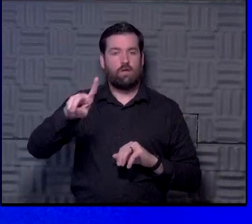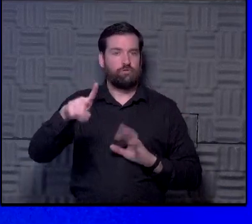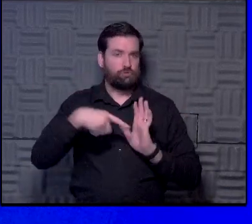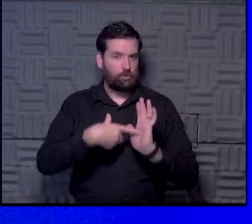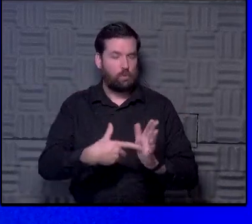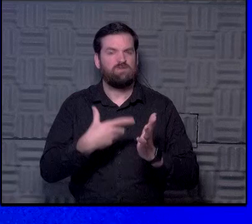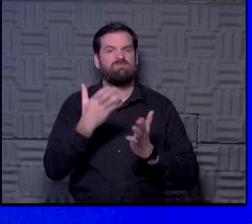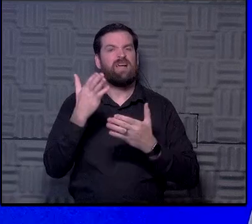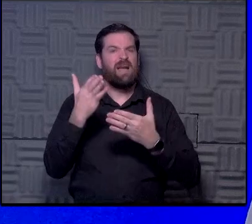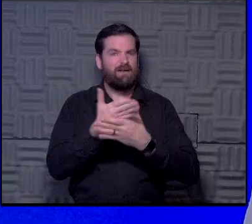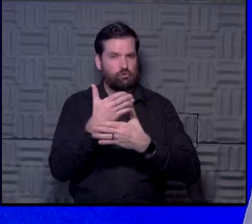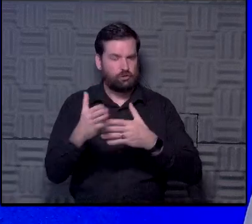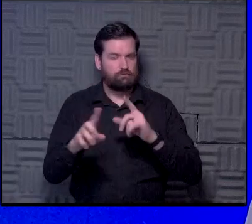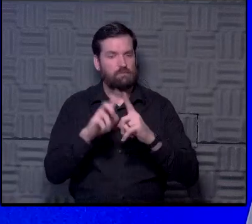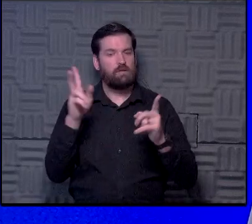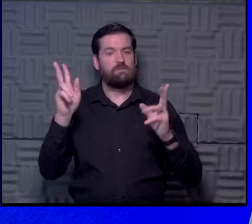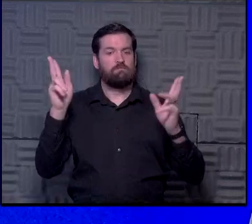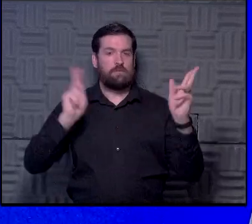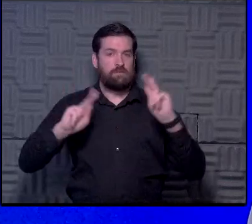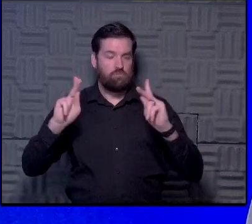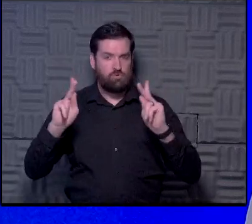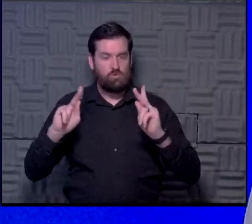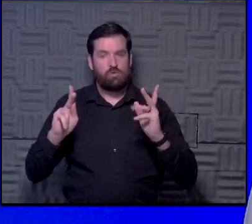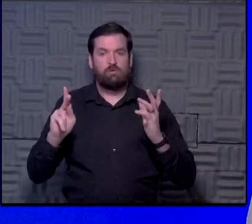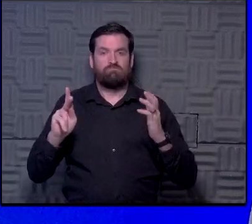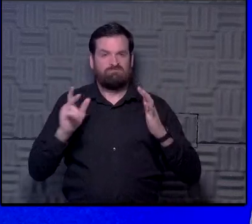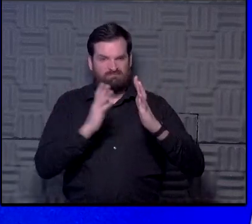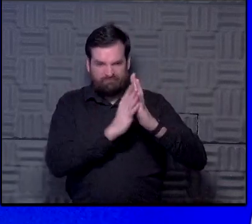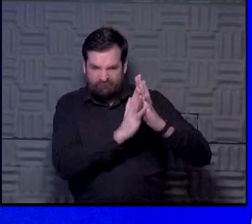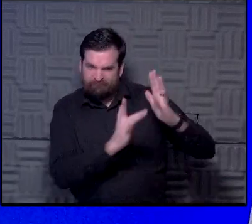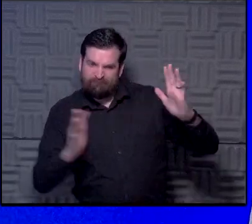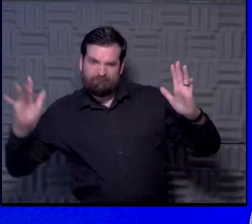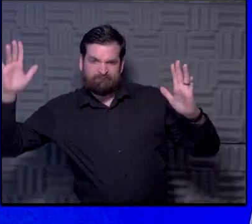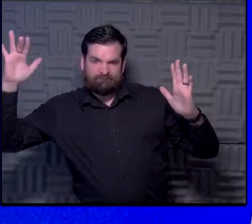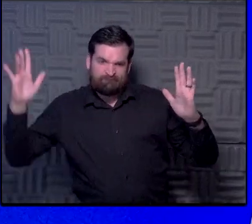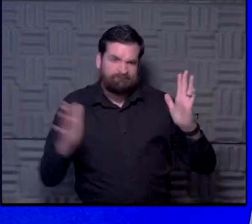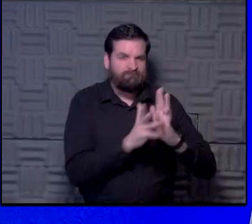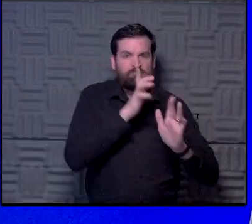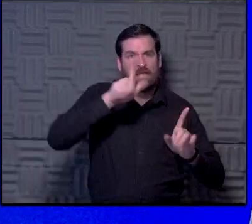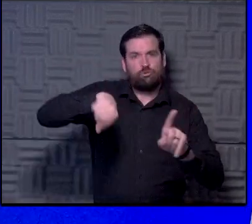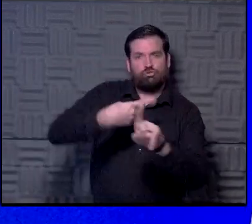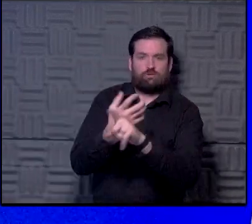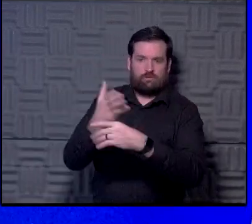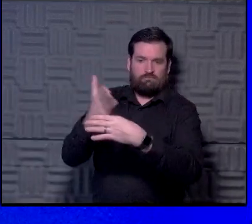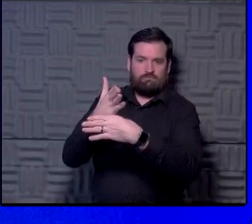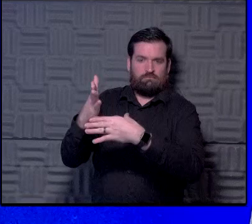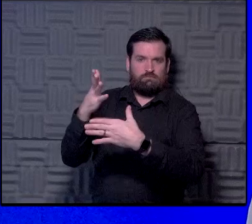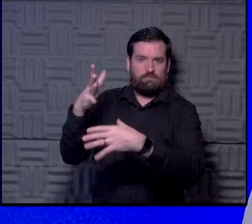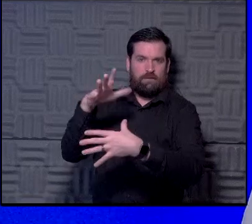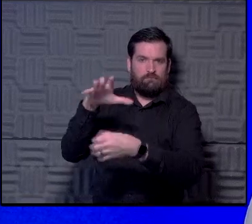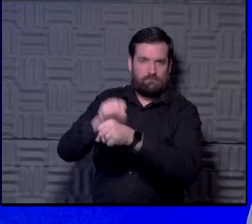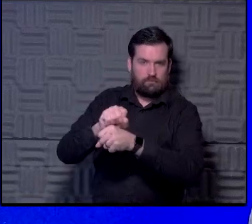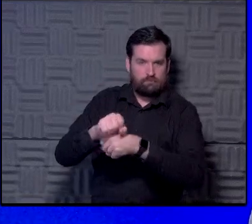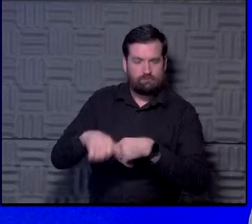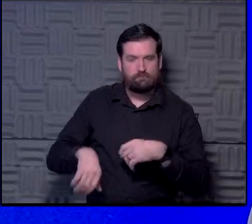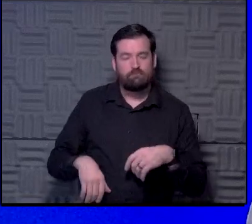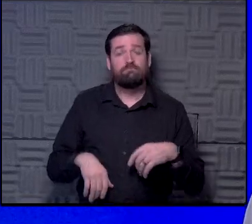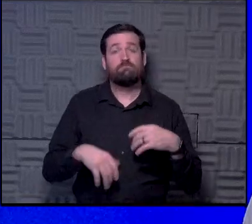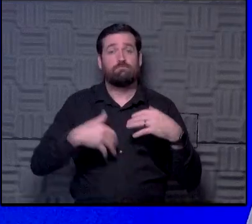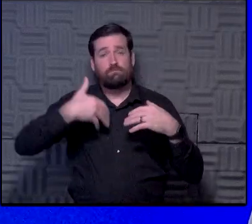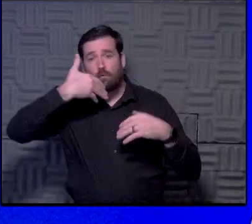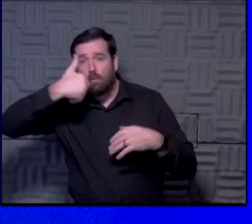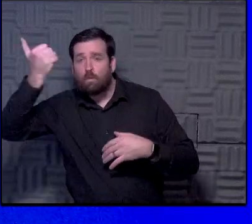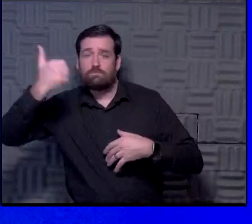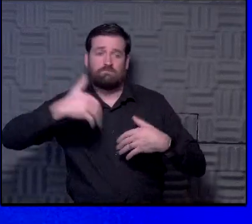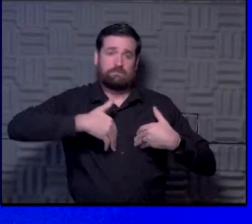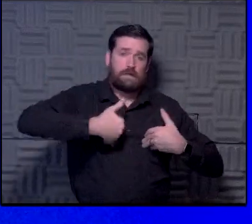there are averages, but there are people on the ends of those averages, older ages and young ages,